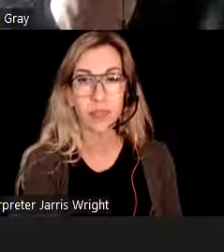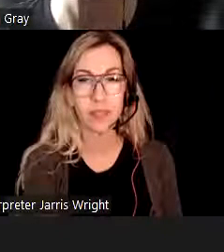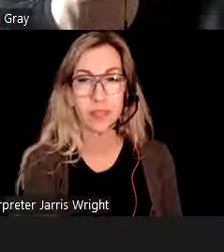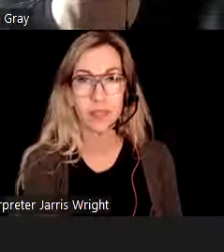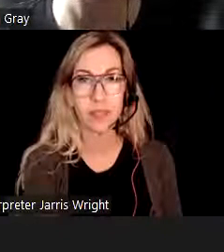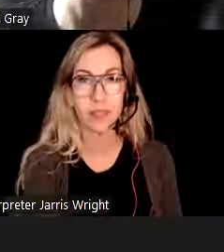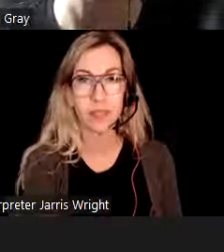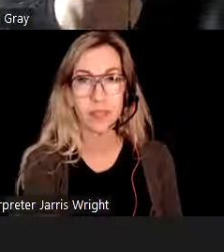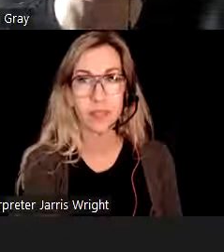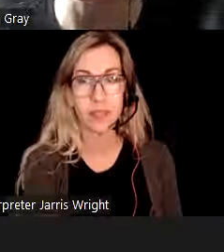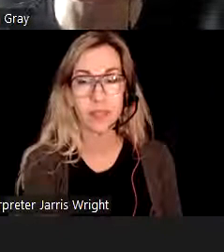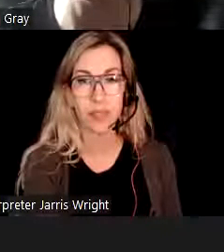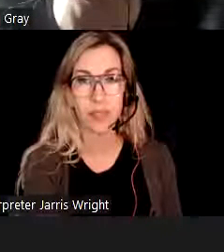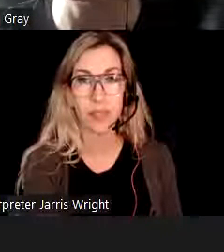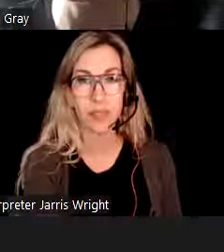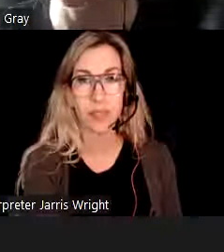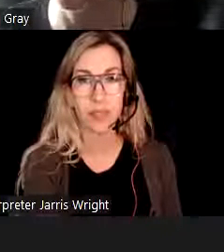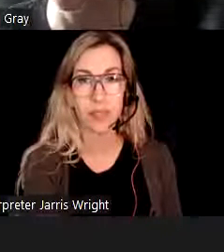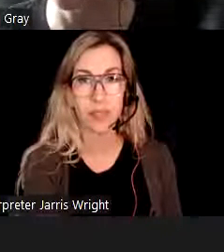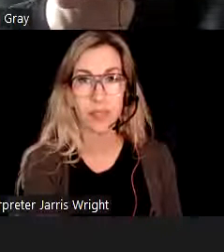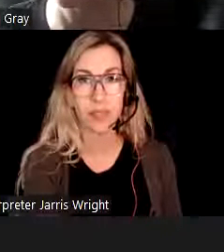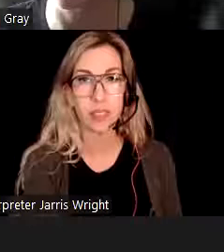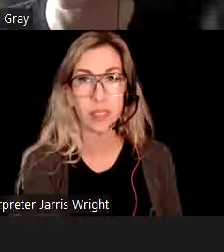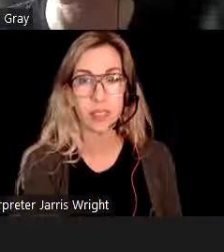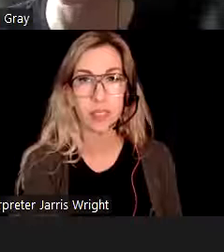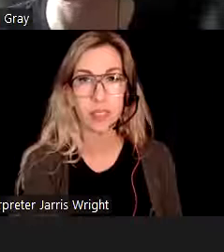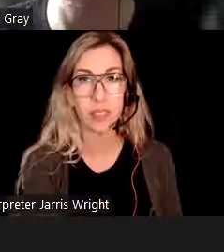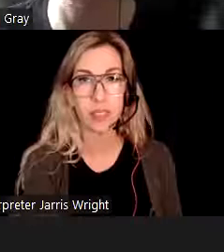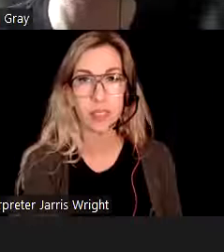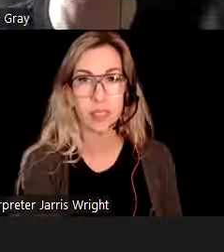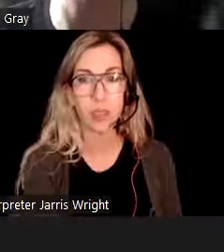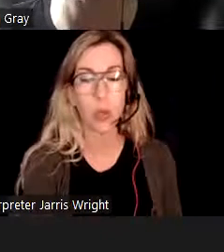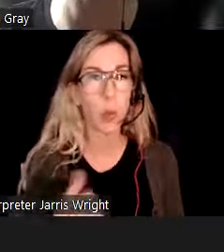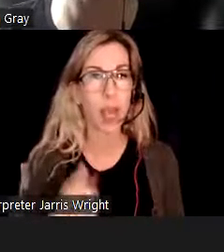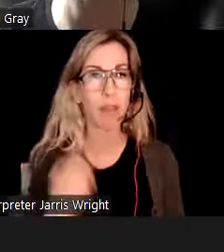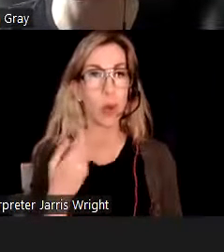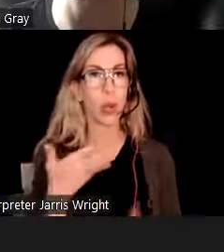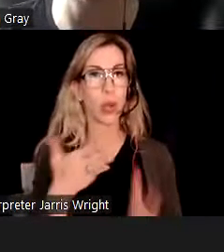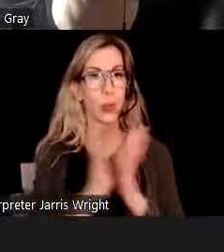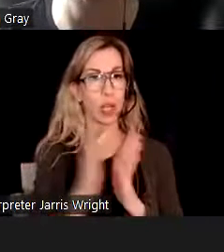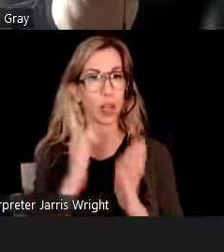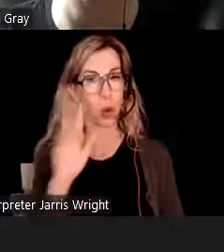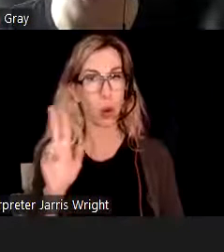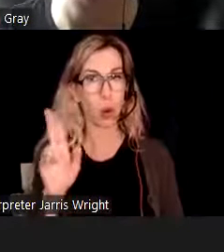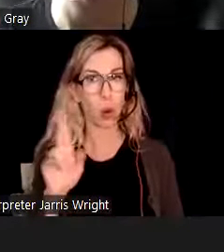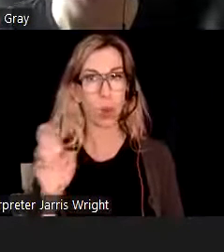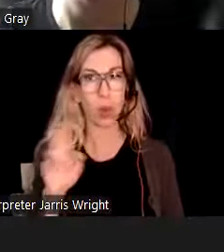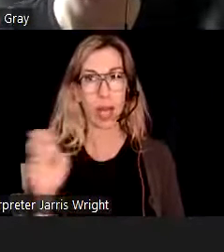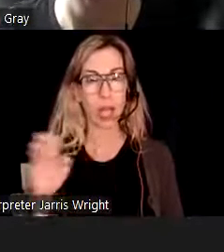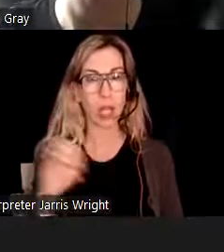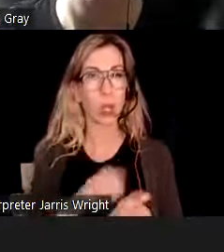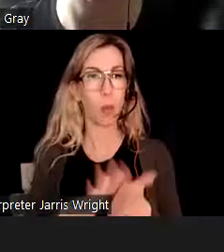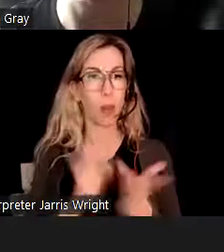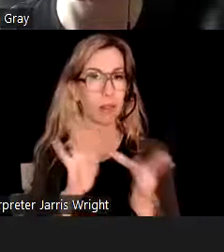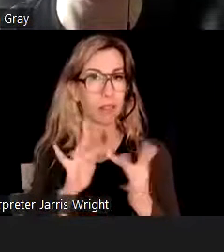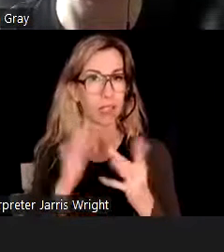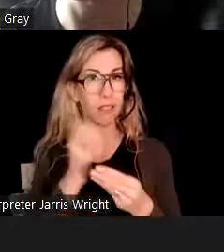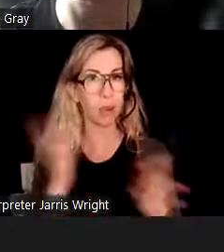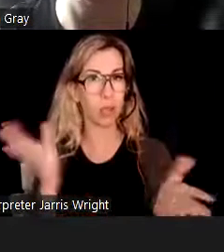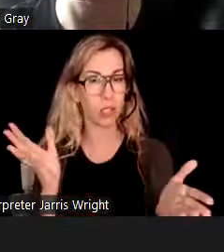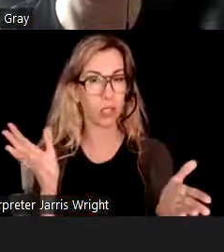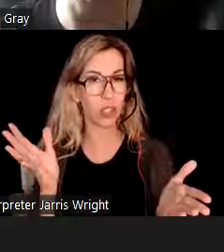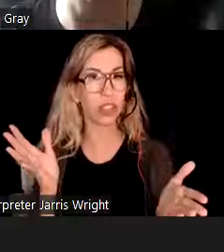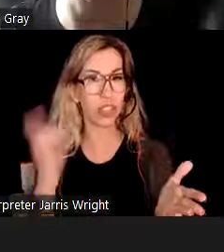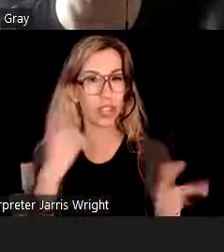We have a request for Renee to put her contact information in the chat. And sorry, I've got one